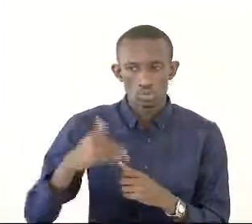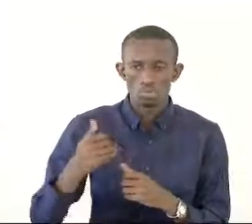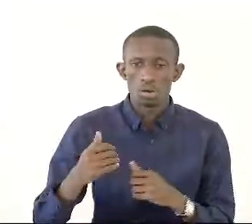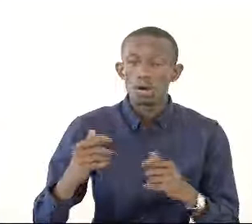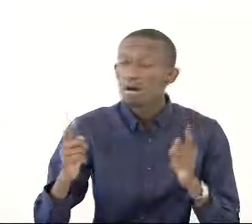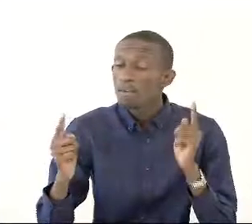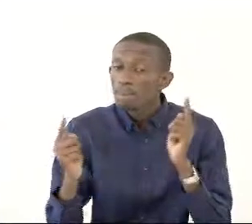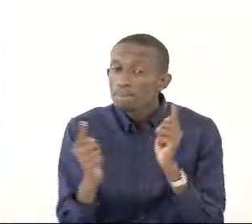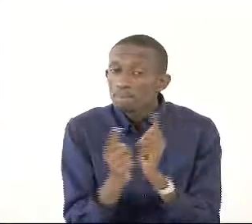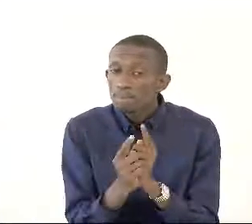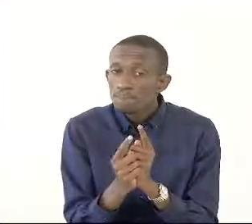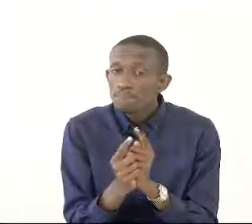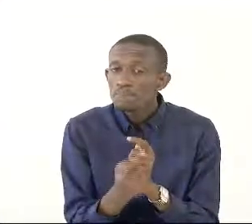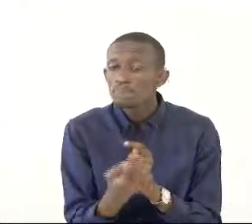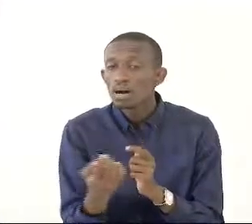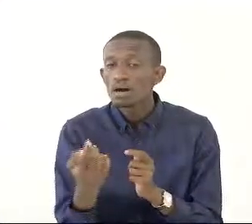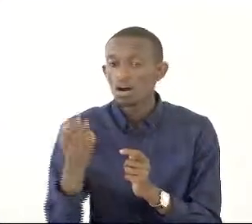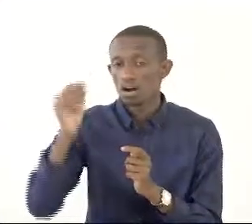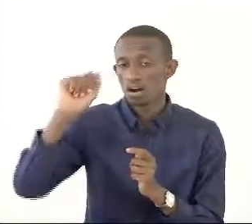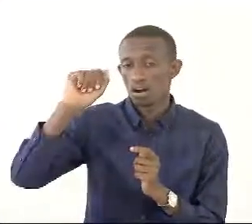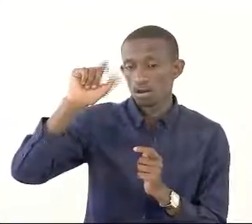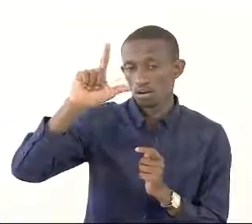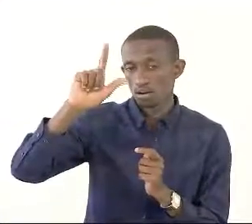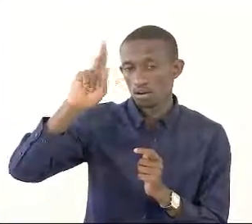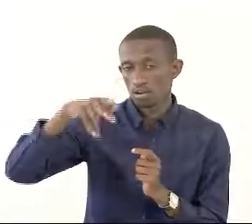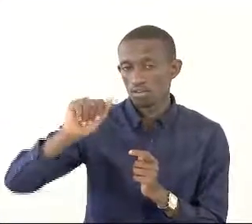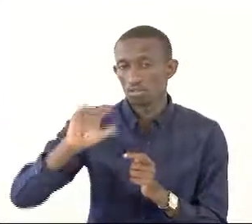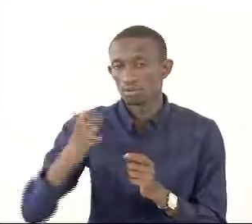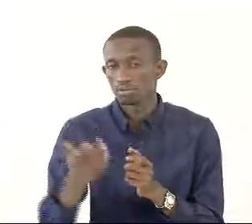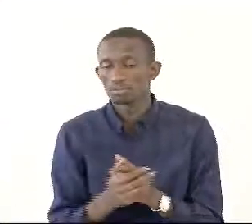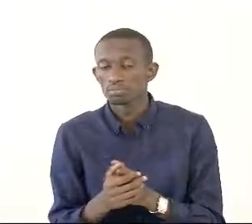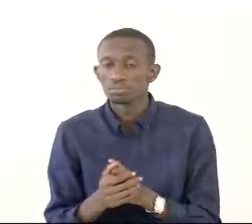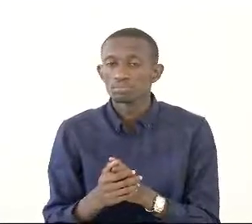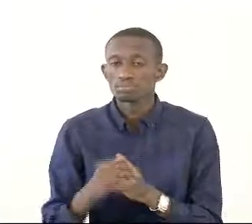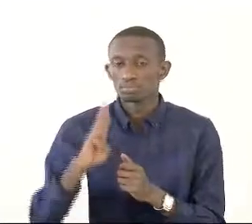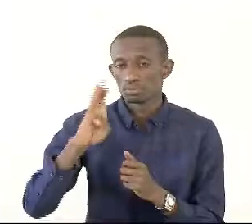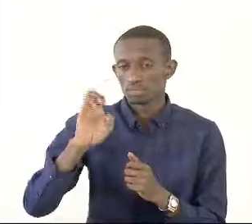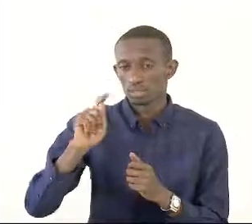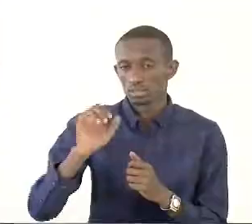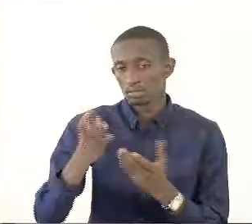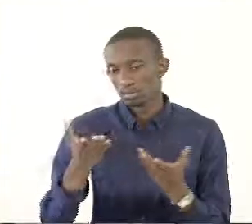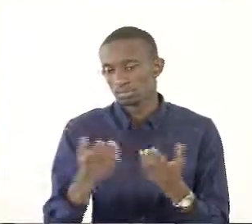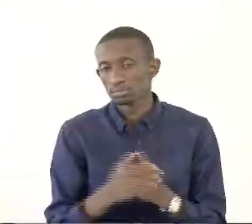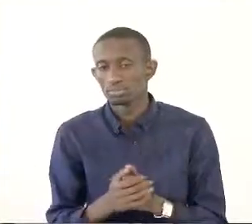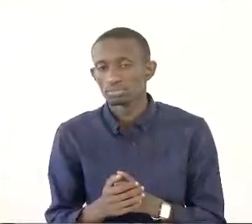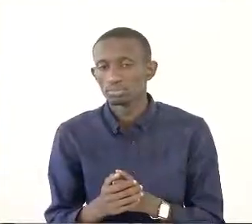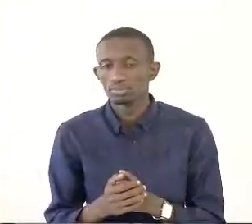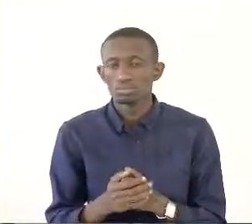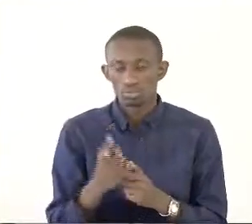the particle. Here we have alpha particle, we have a beta particle, and then that is